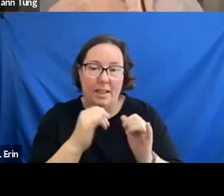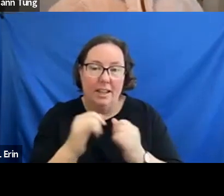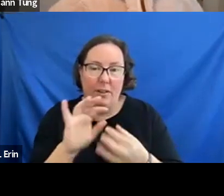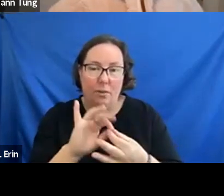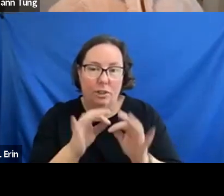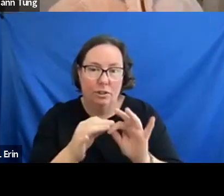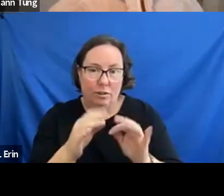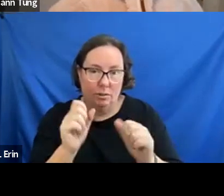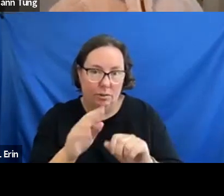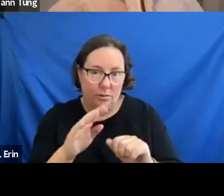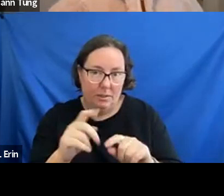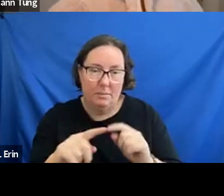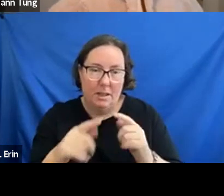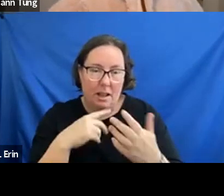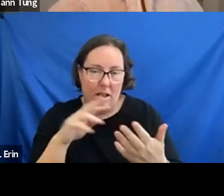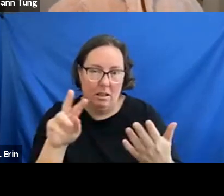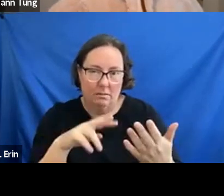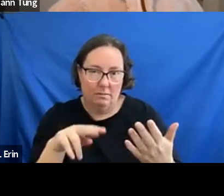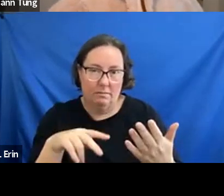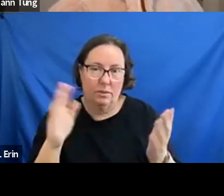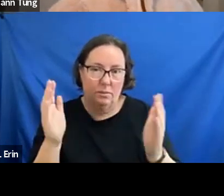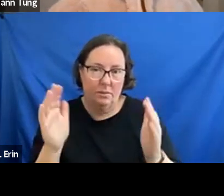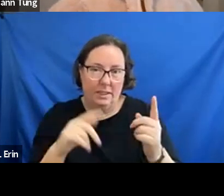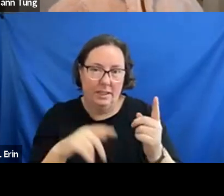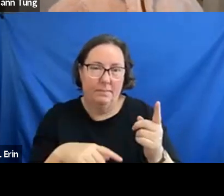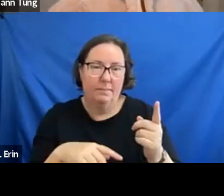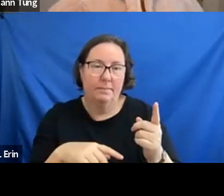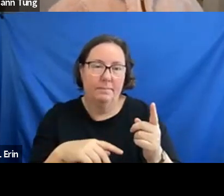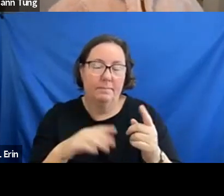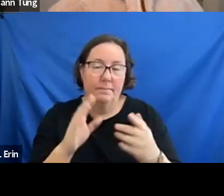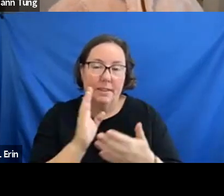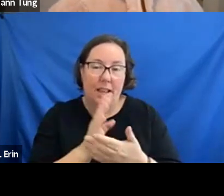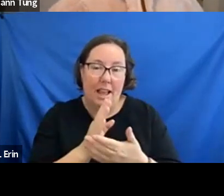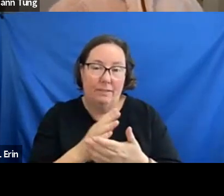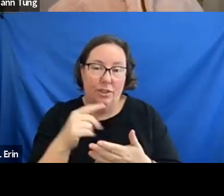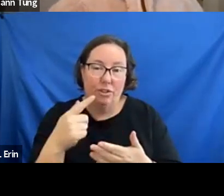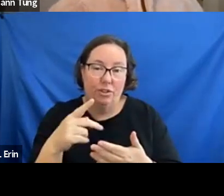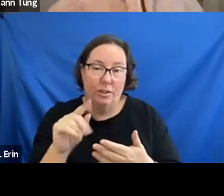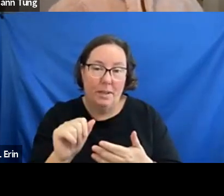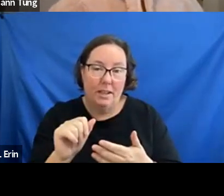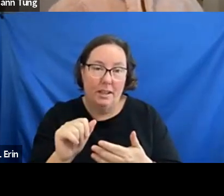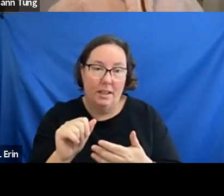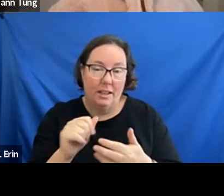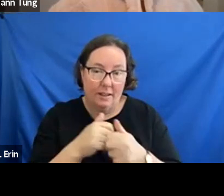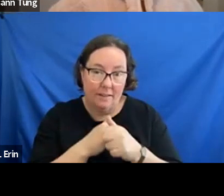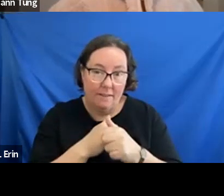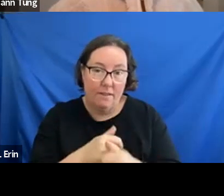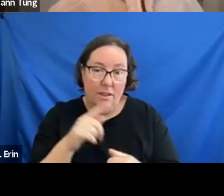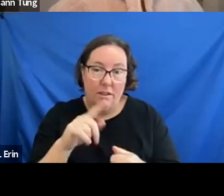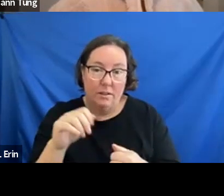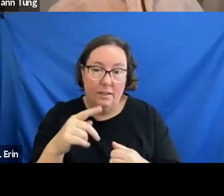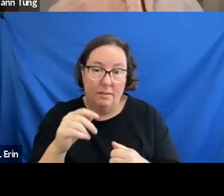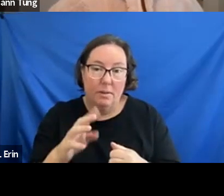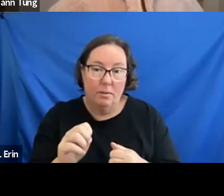be. I took the slide to suggest that the average GPA by zip code was